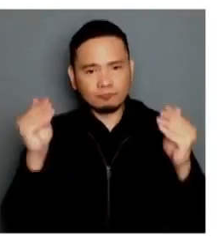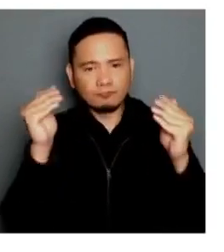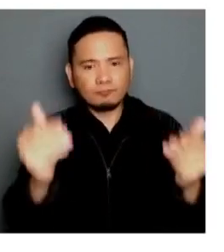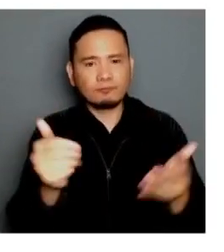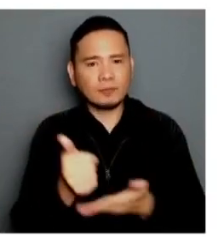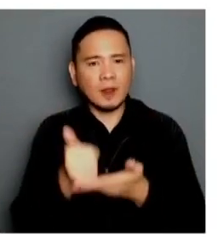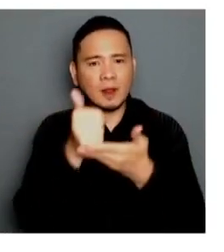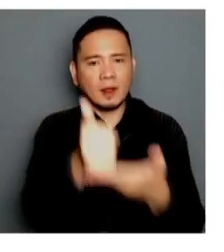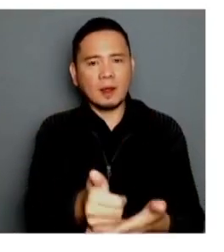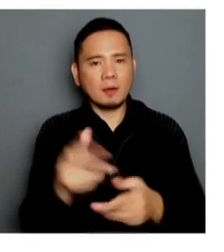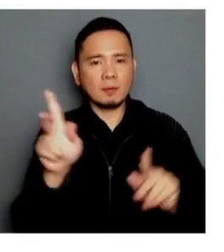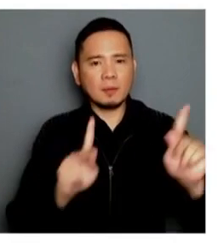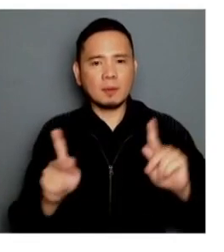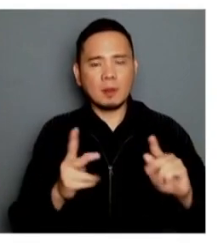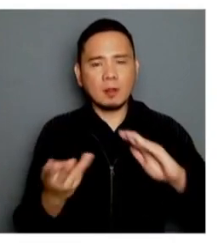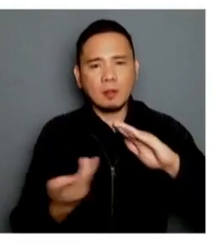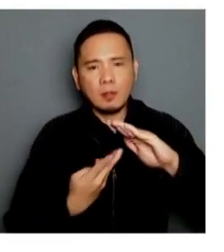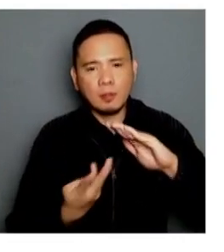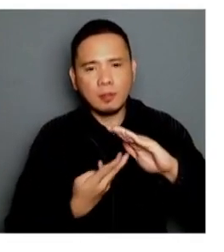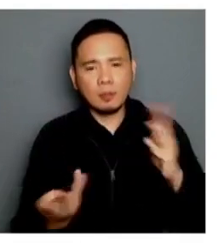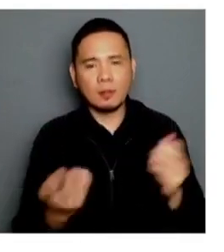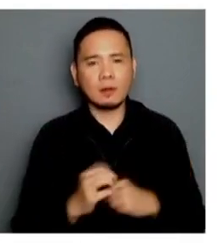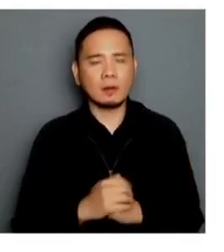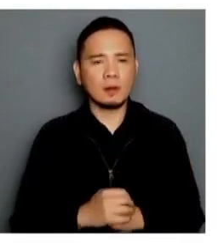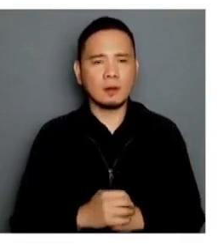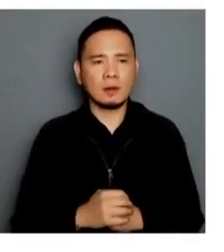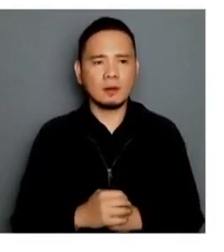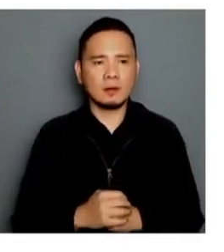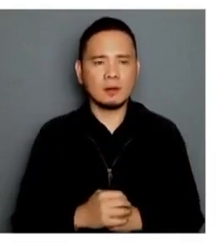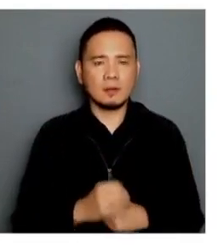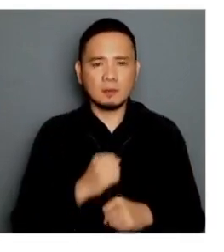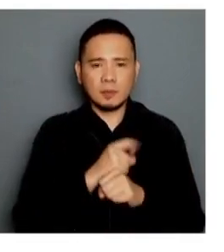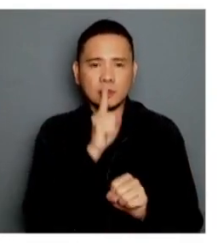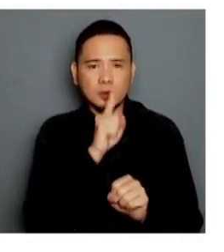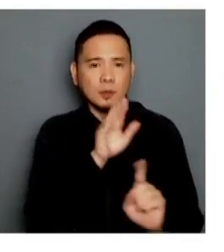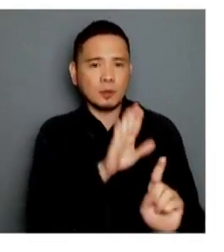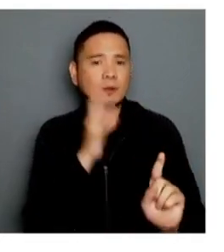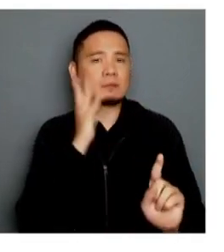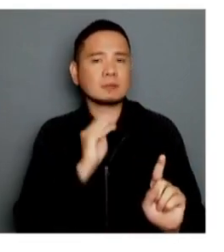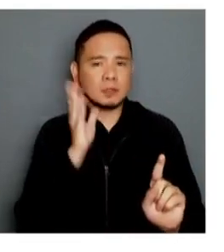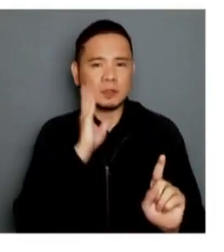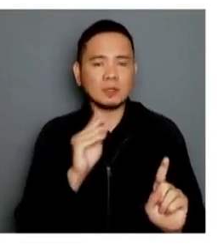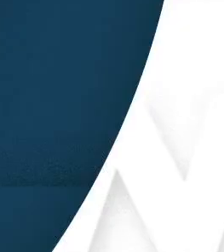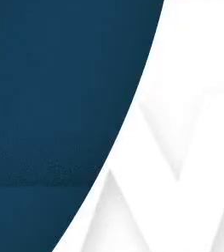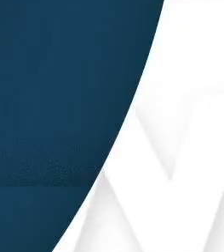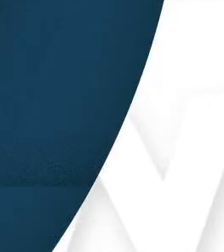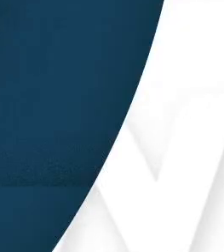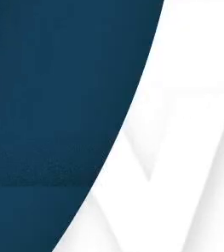interaction. So that actually makes the experience a lot better as we progress.